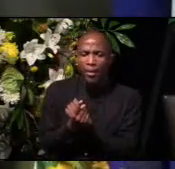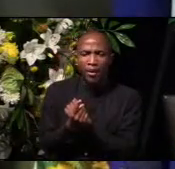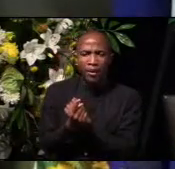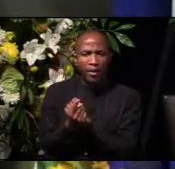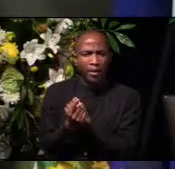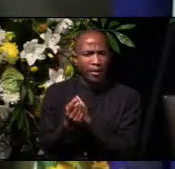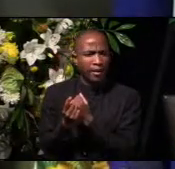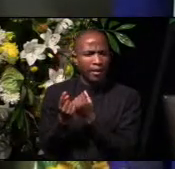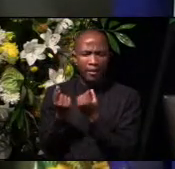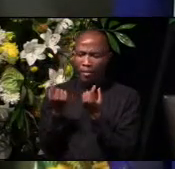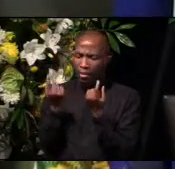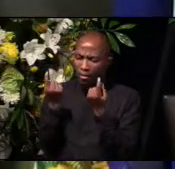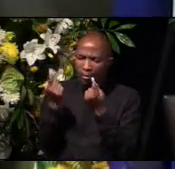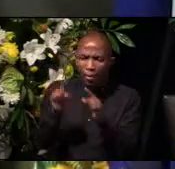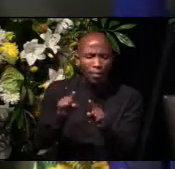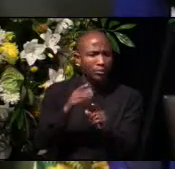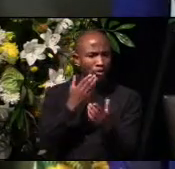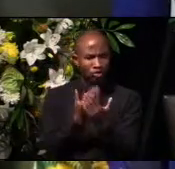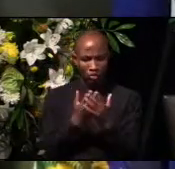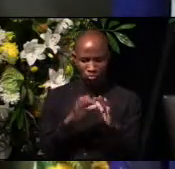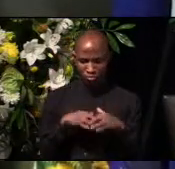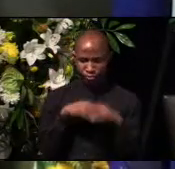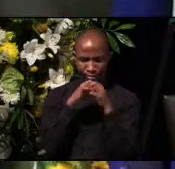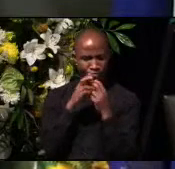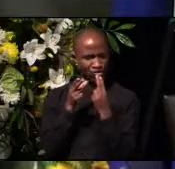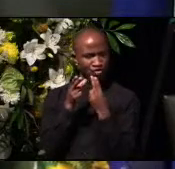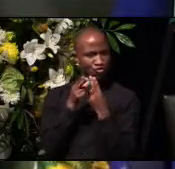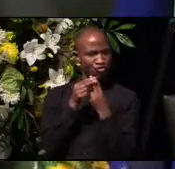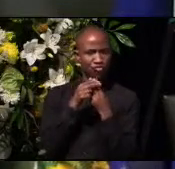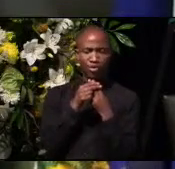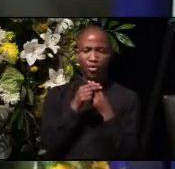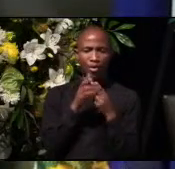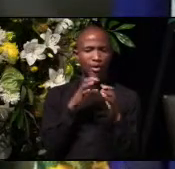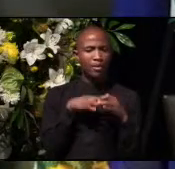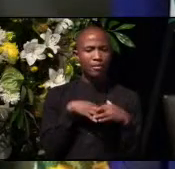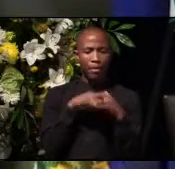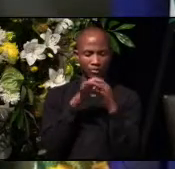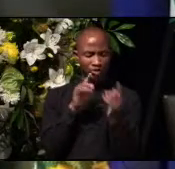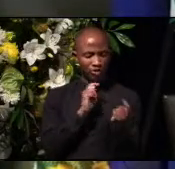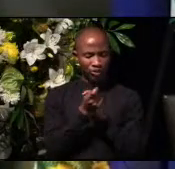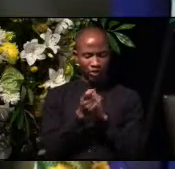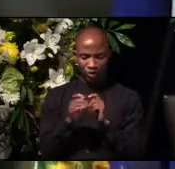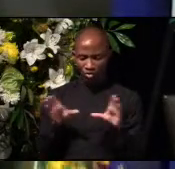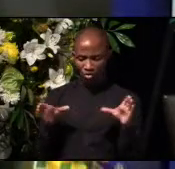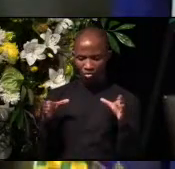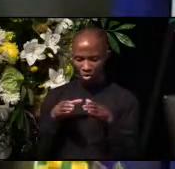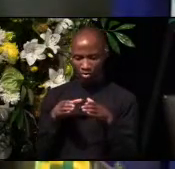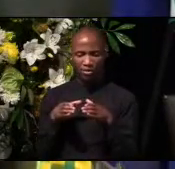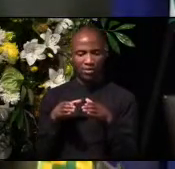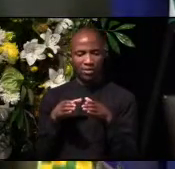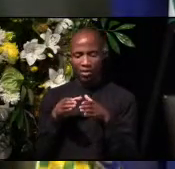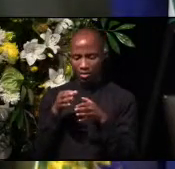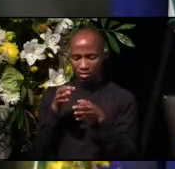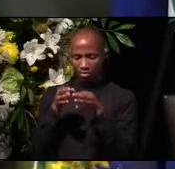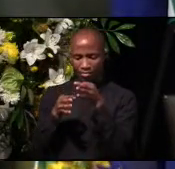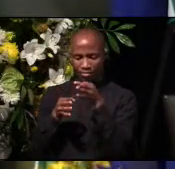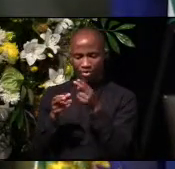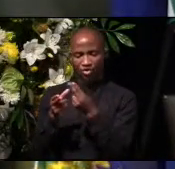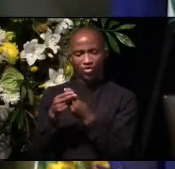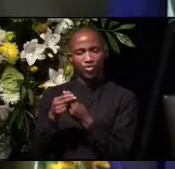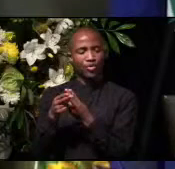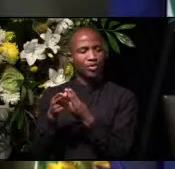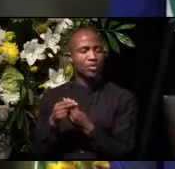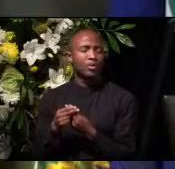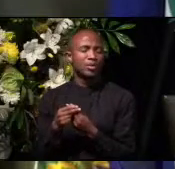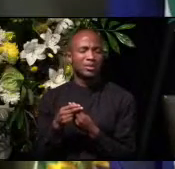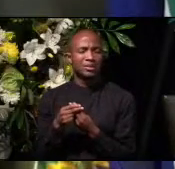trade unionism and so on and they transplanted it onto the Communist Party of then but